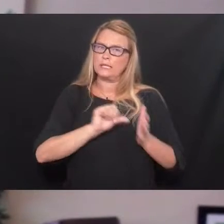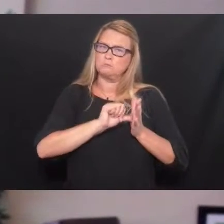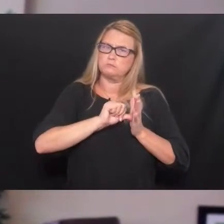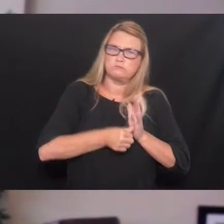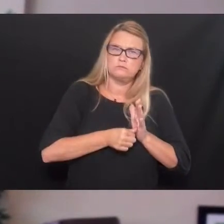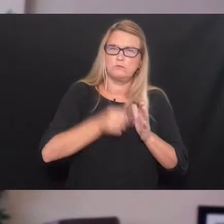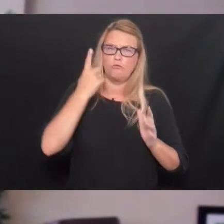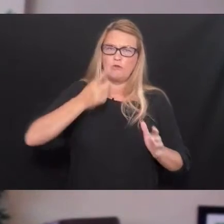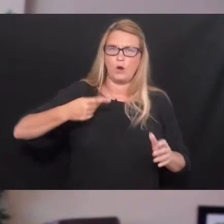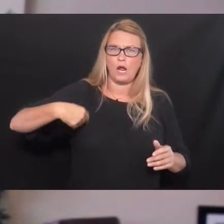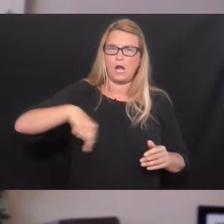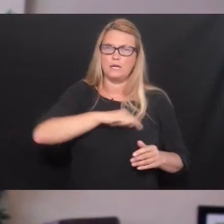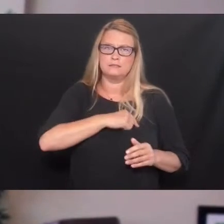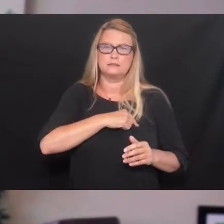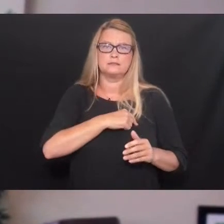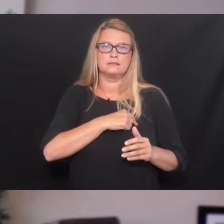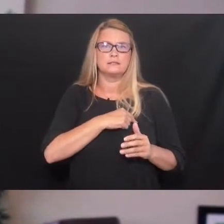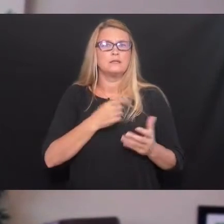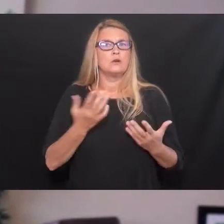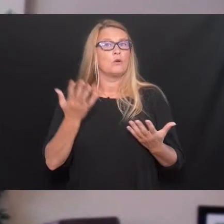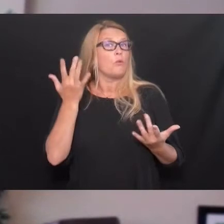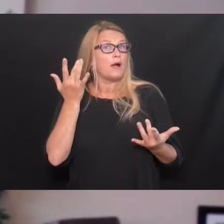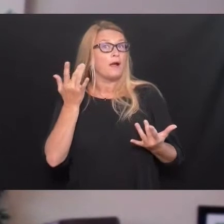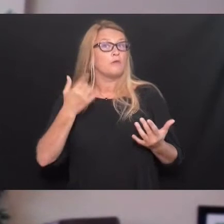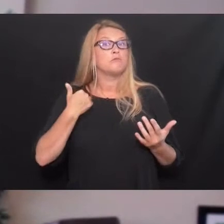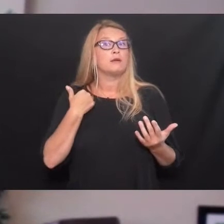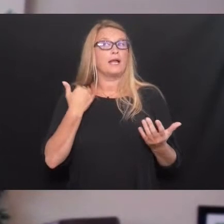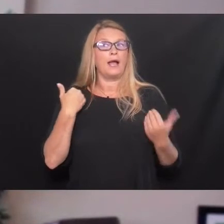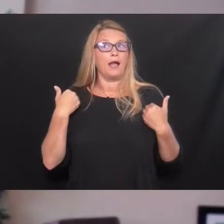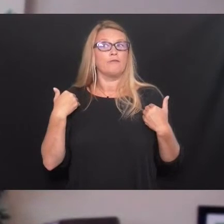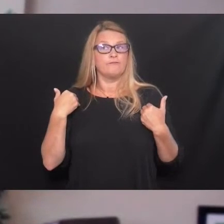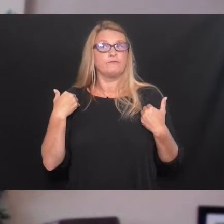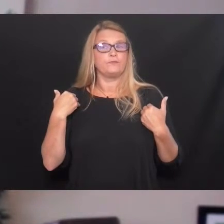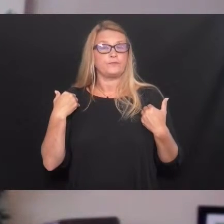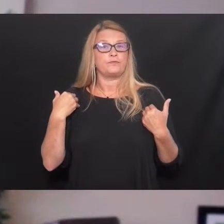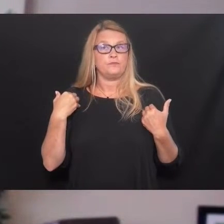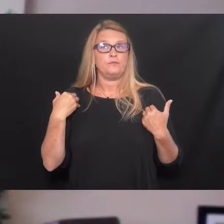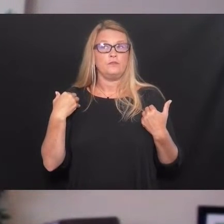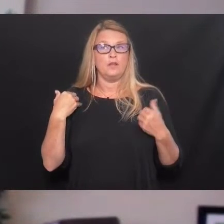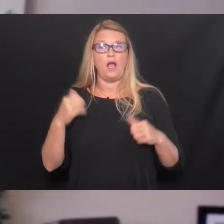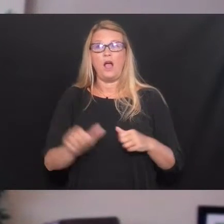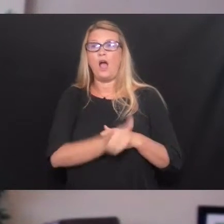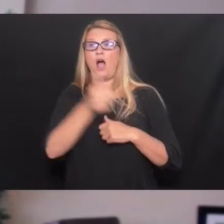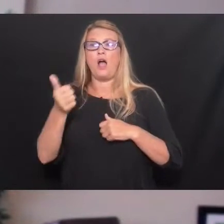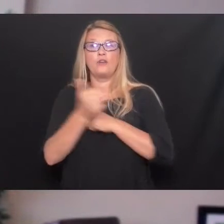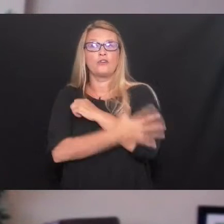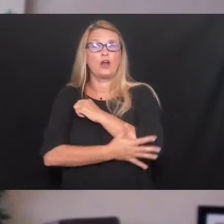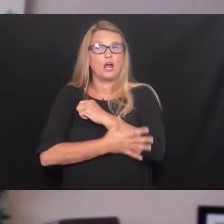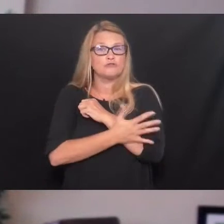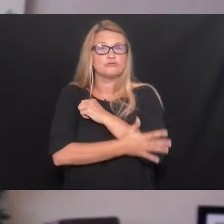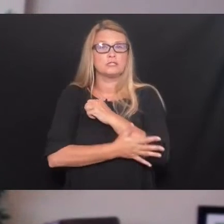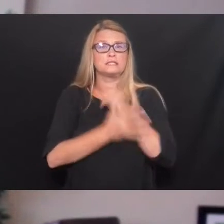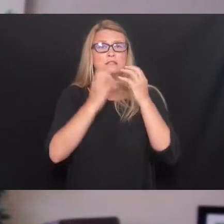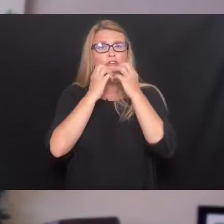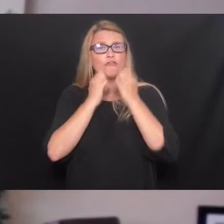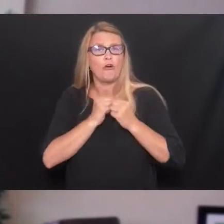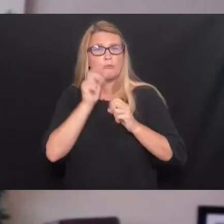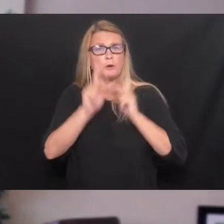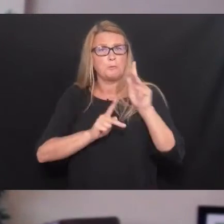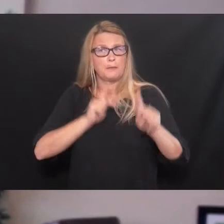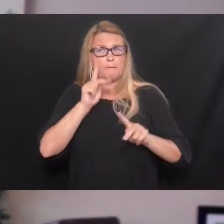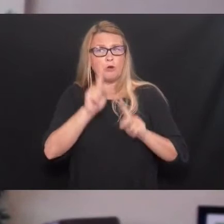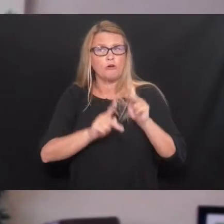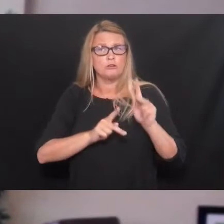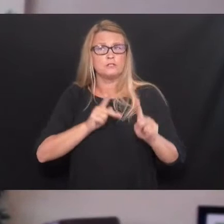governor communicated for us, because we have, the country's perhaps most, vulnerable population,